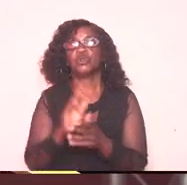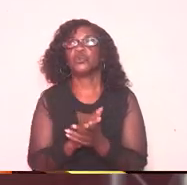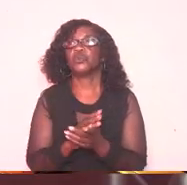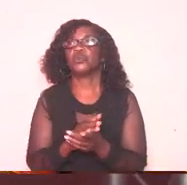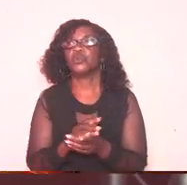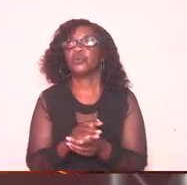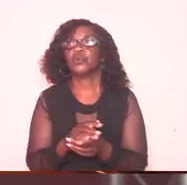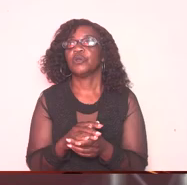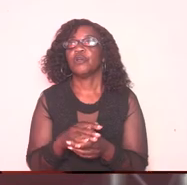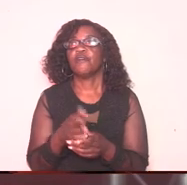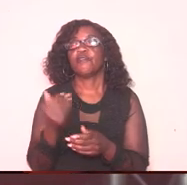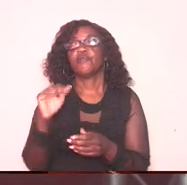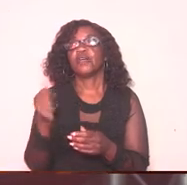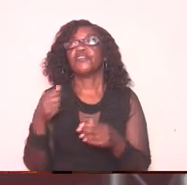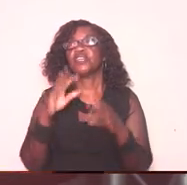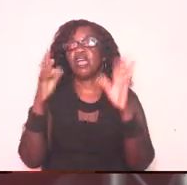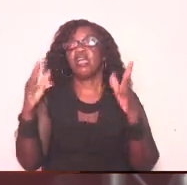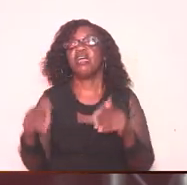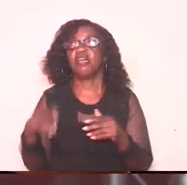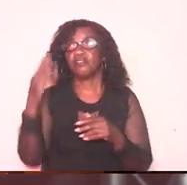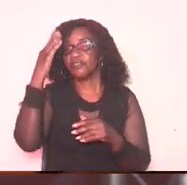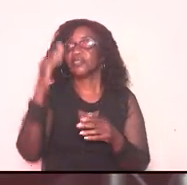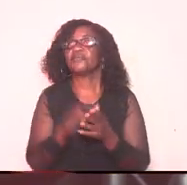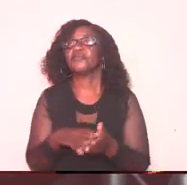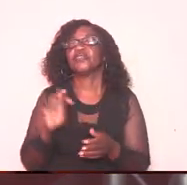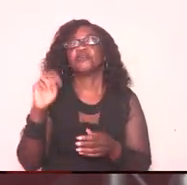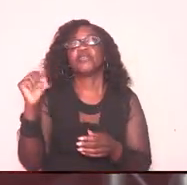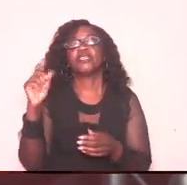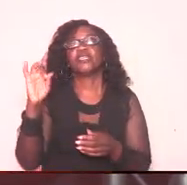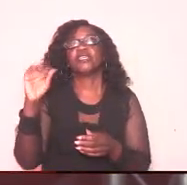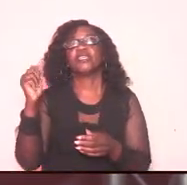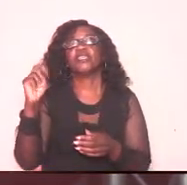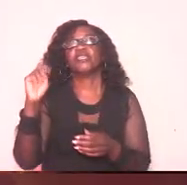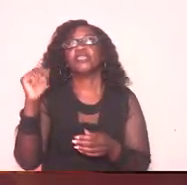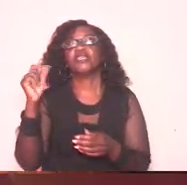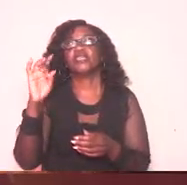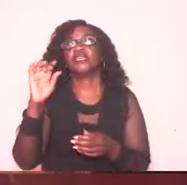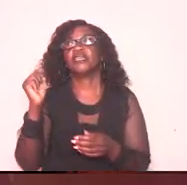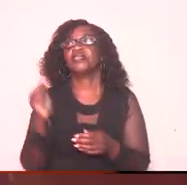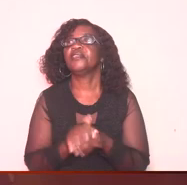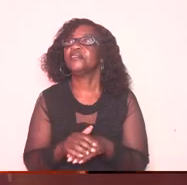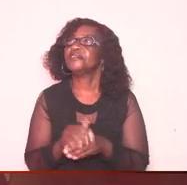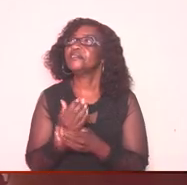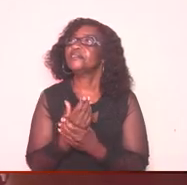Hello, I'm Robert from Africa University. Makanaka from Africa University.